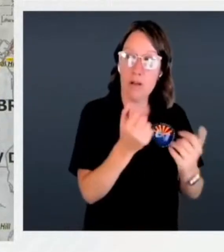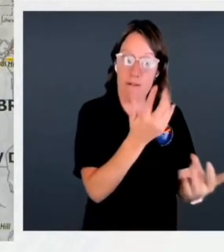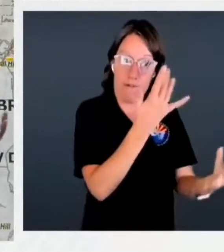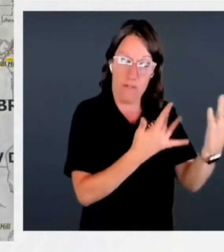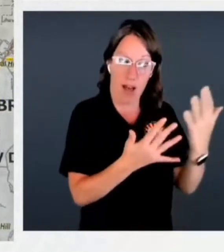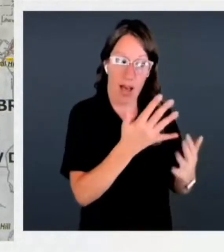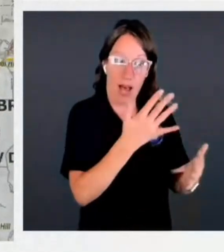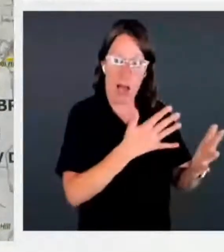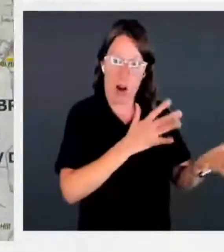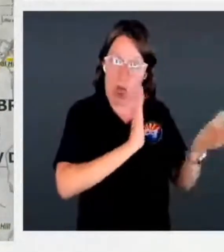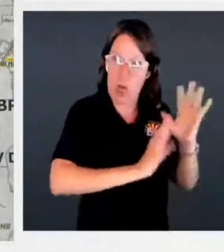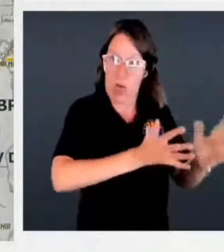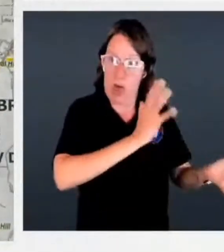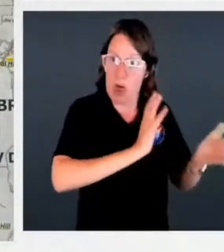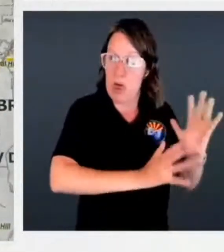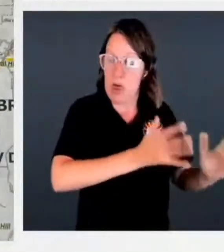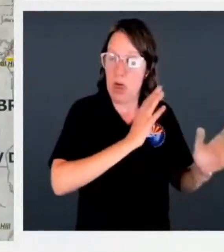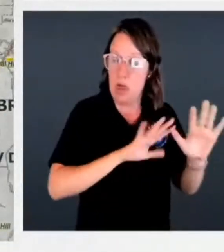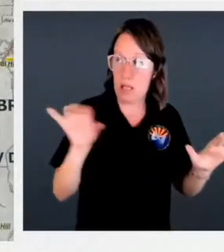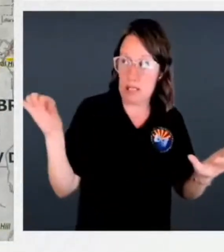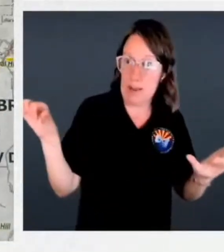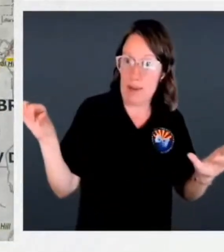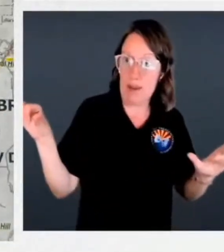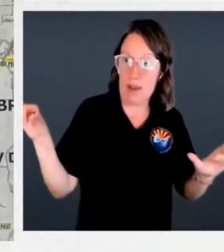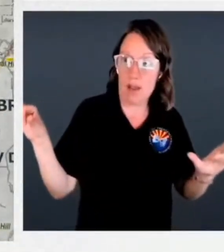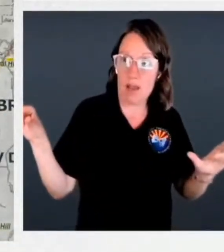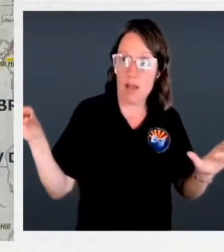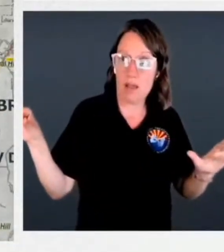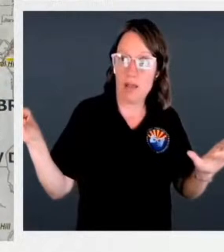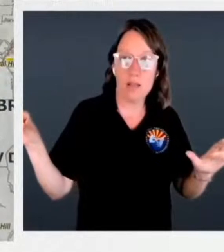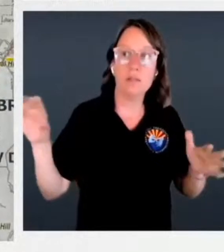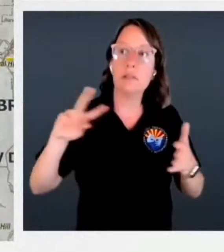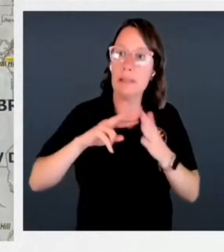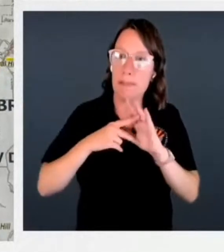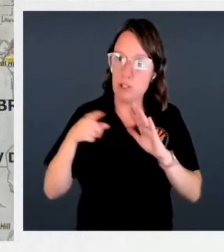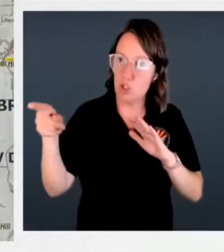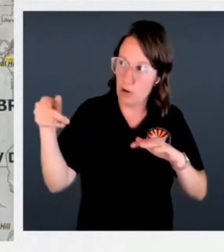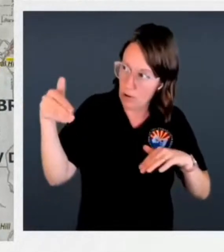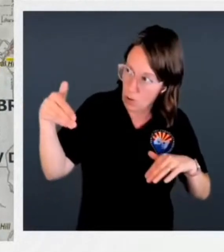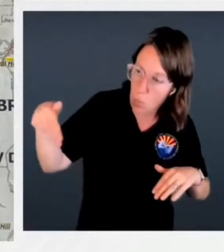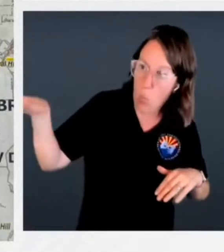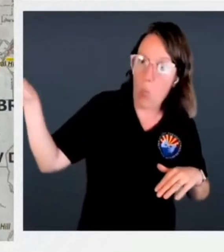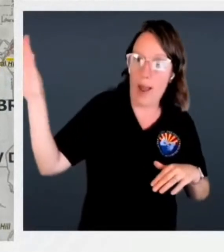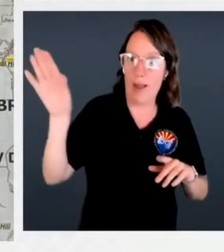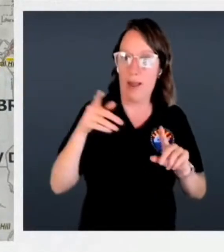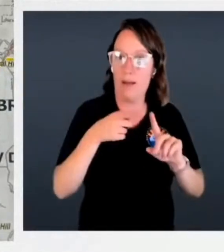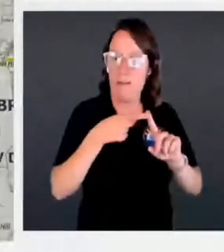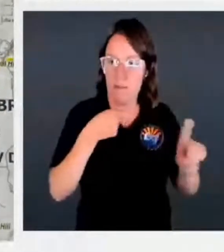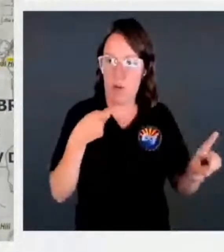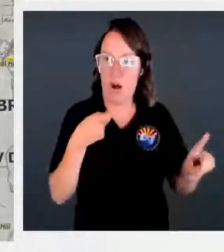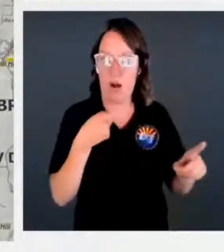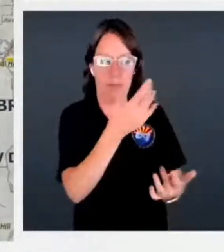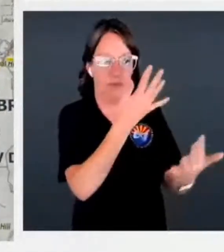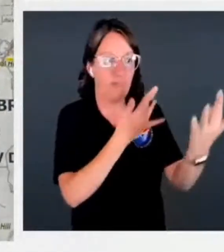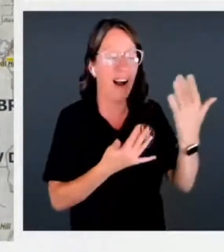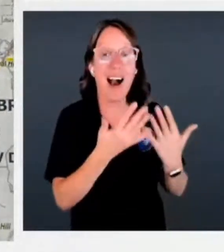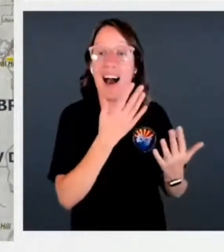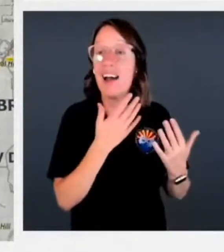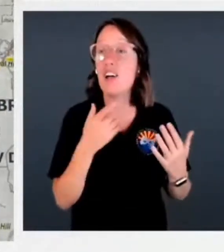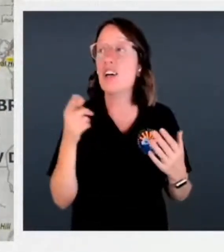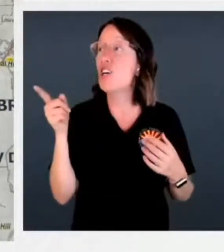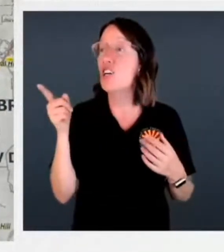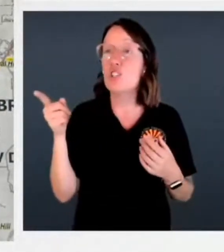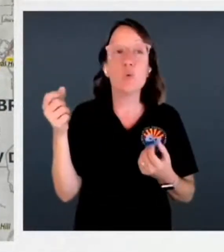involve getting you out of the line of fire and blocking roads and